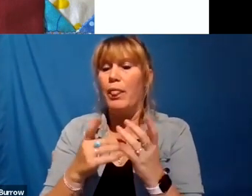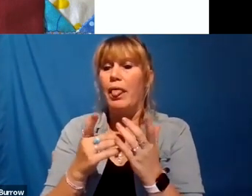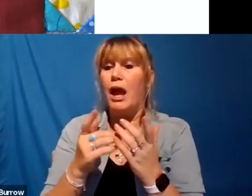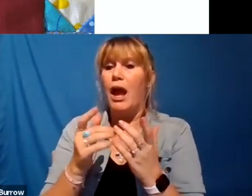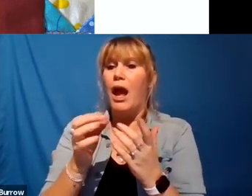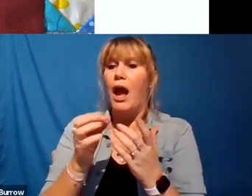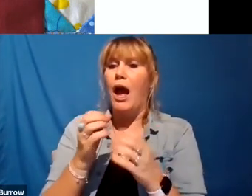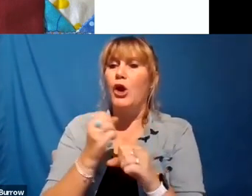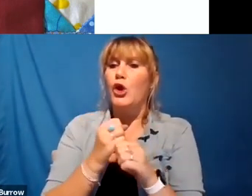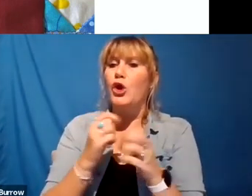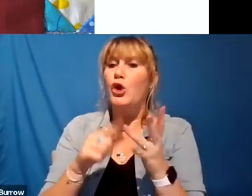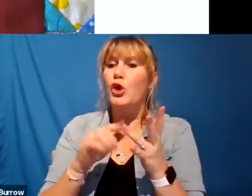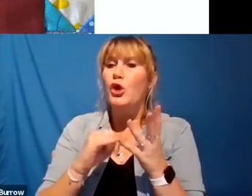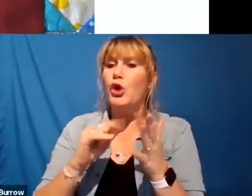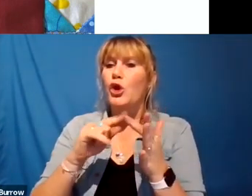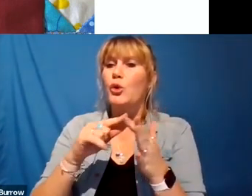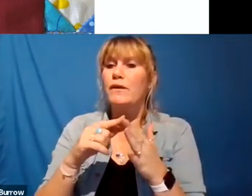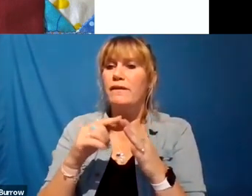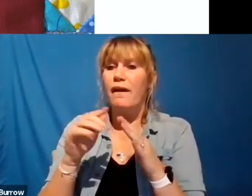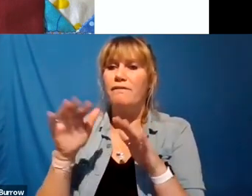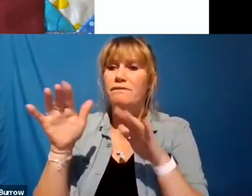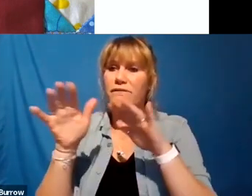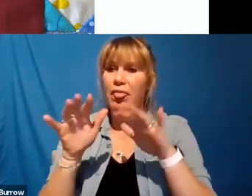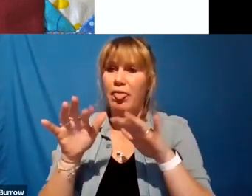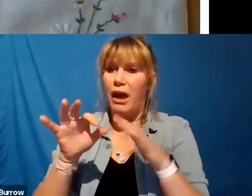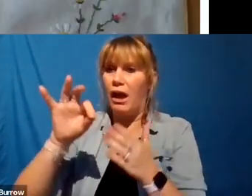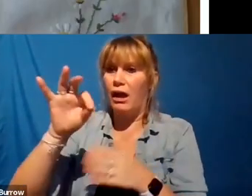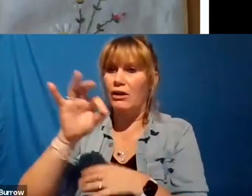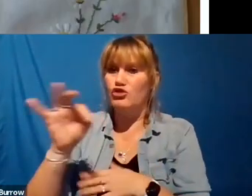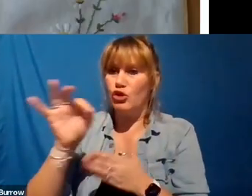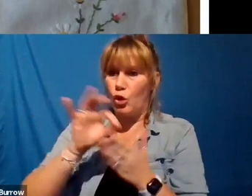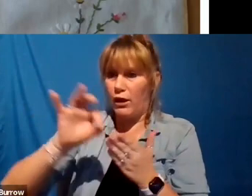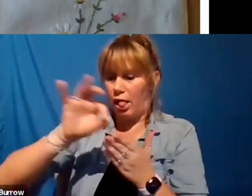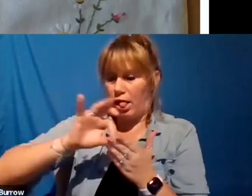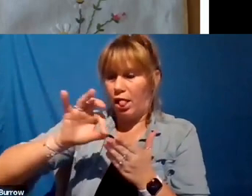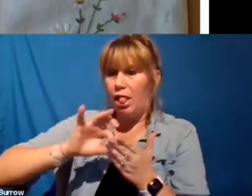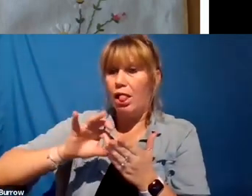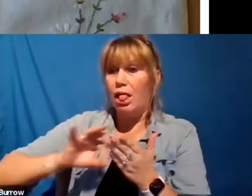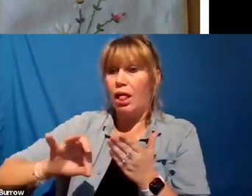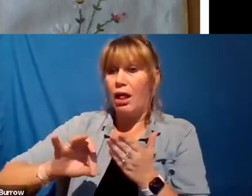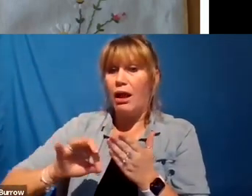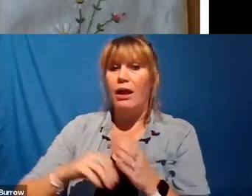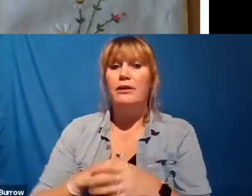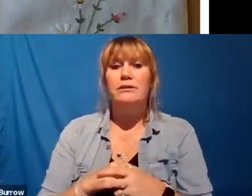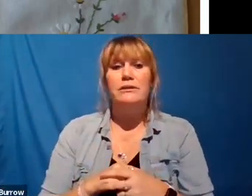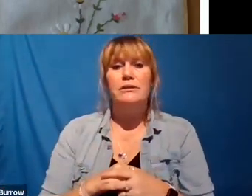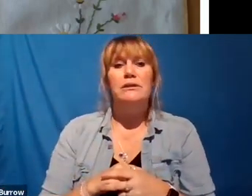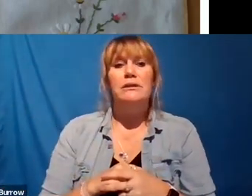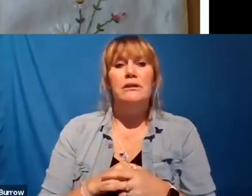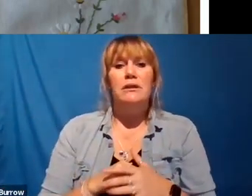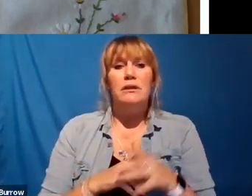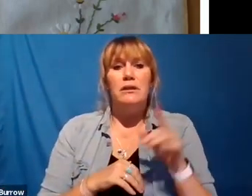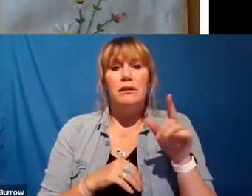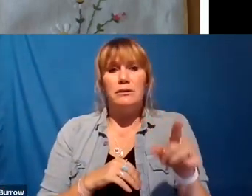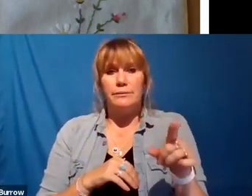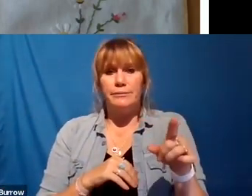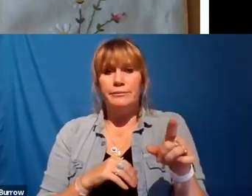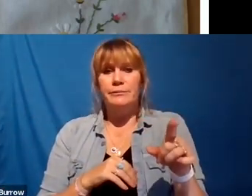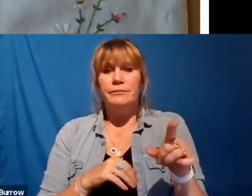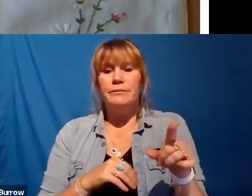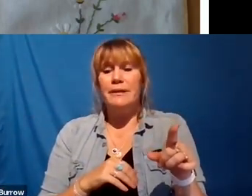which I think has a nice circularity to it. The next piece. This is Being Is Enough.